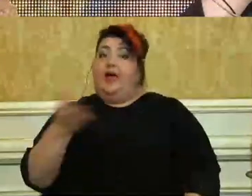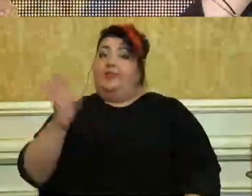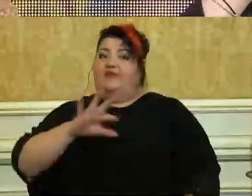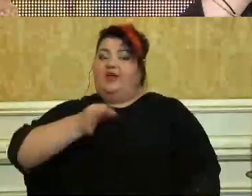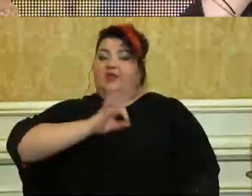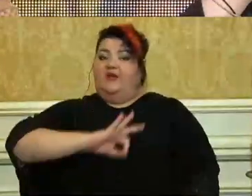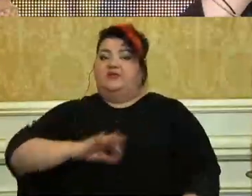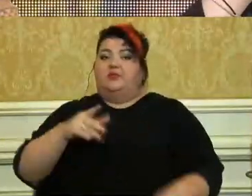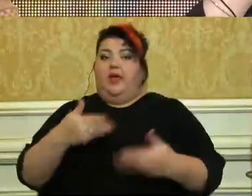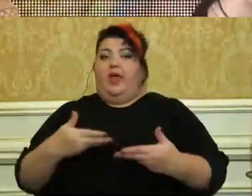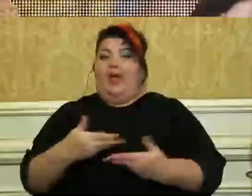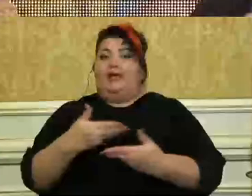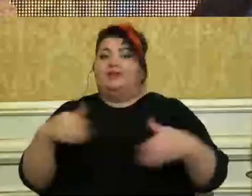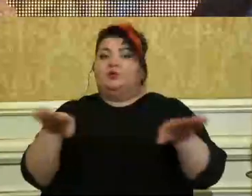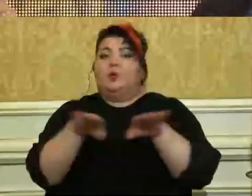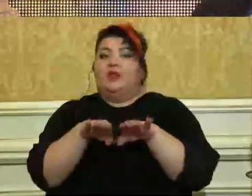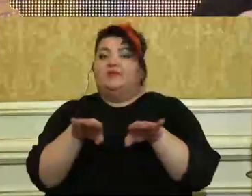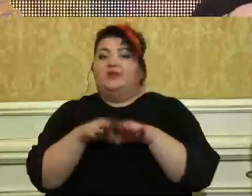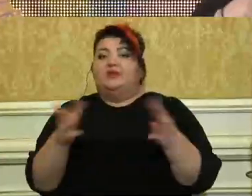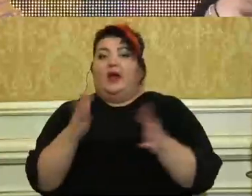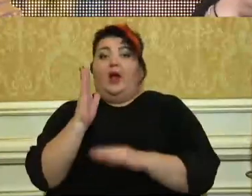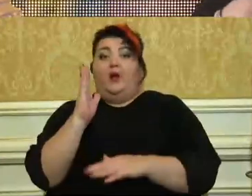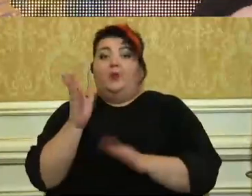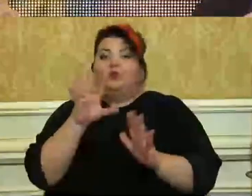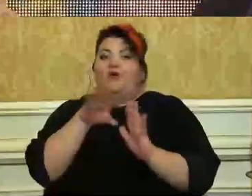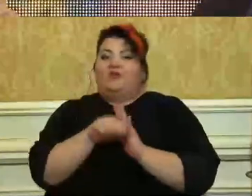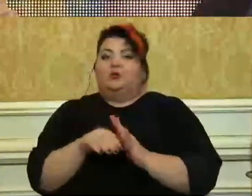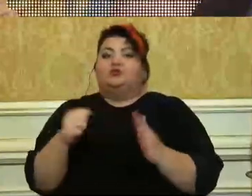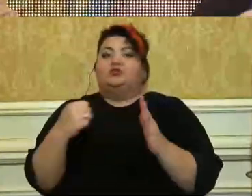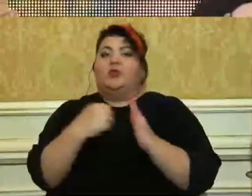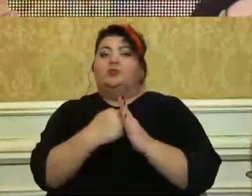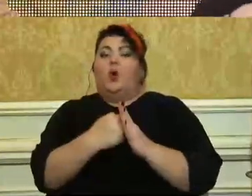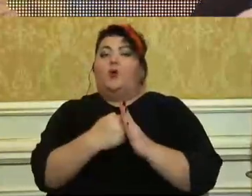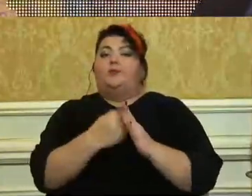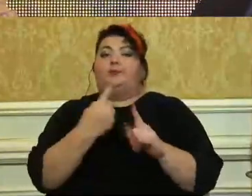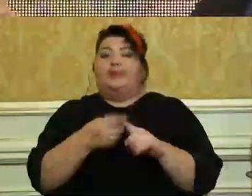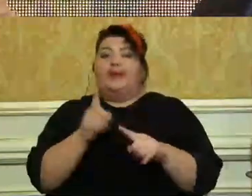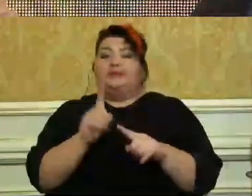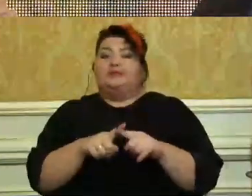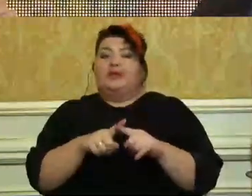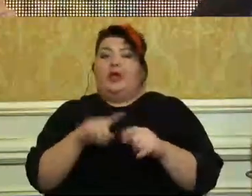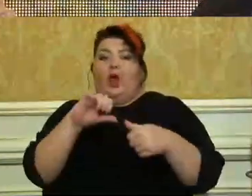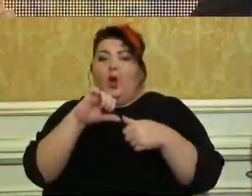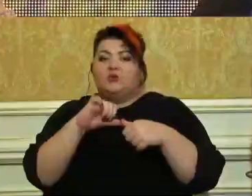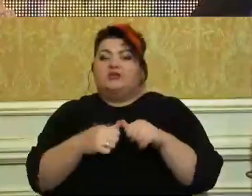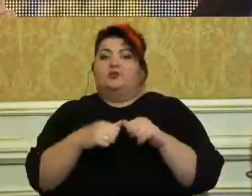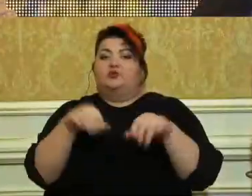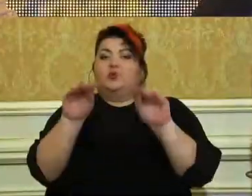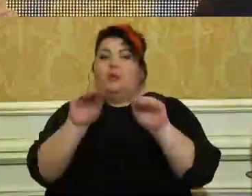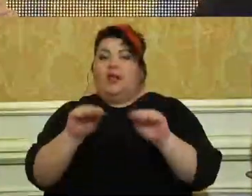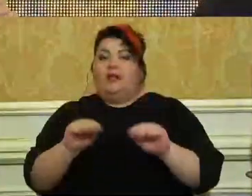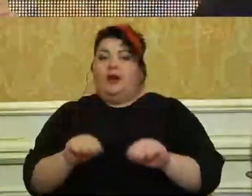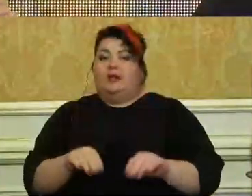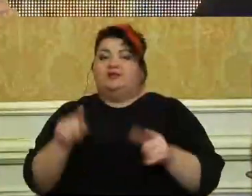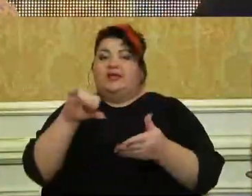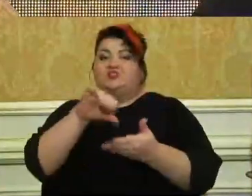be included in the final declaration. And we, members of French Parliament, members of all these seven parliaments, will